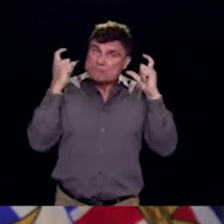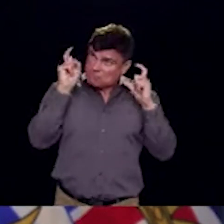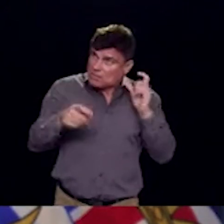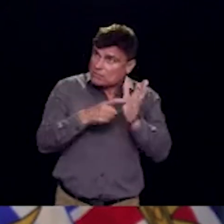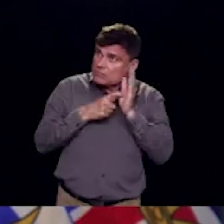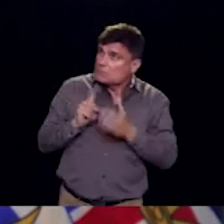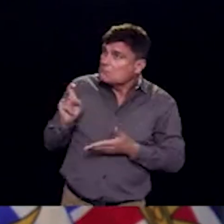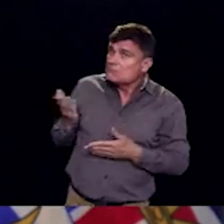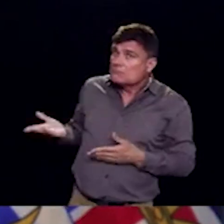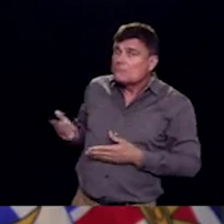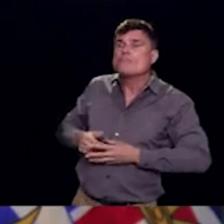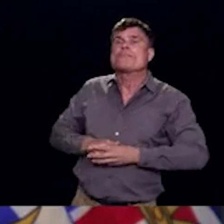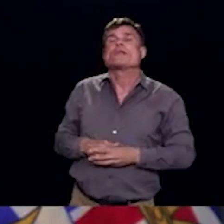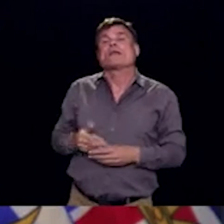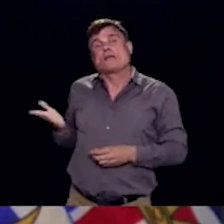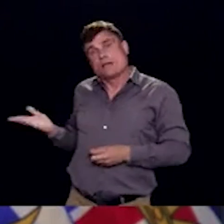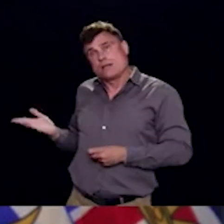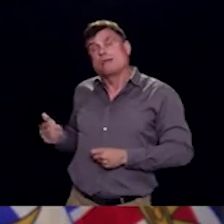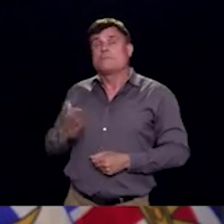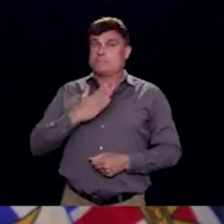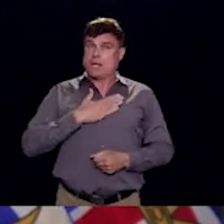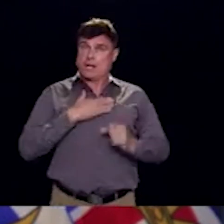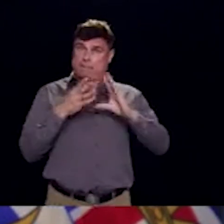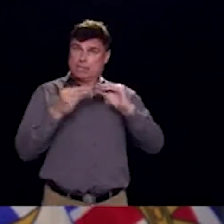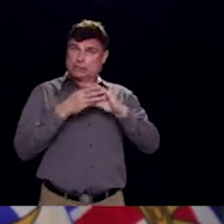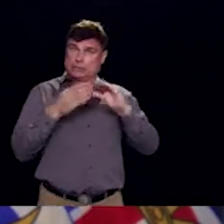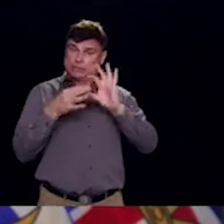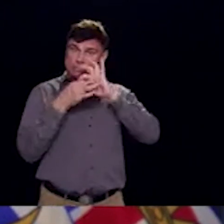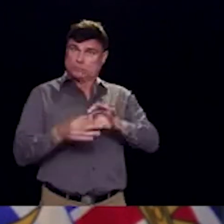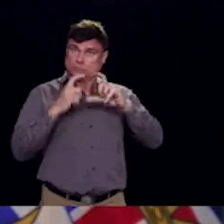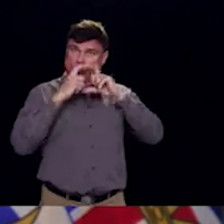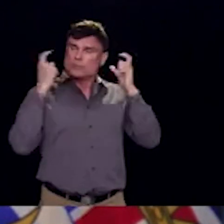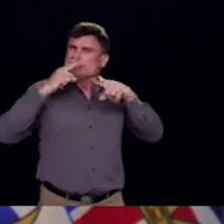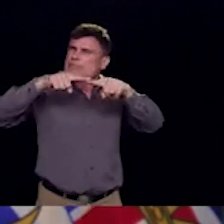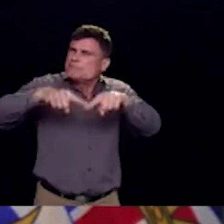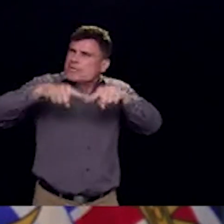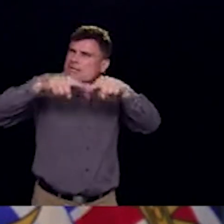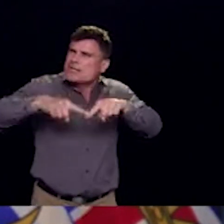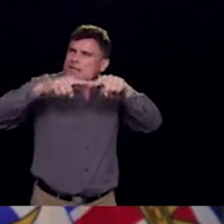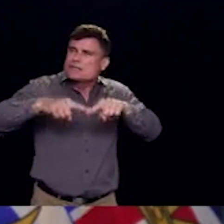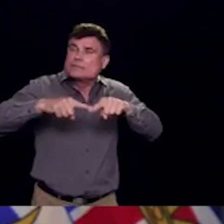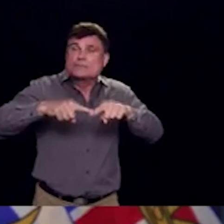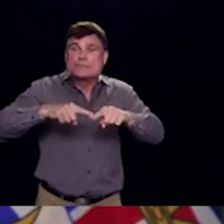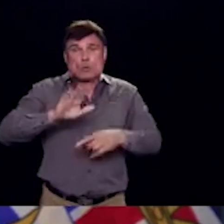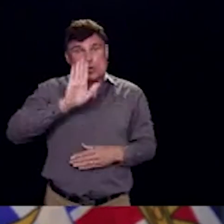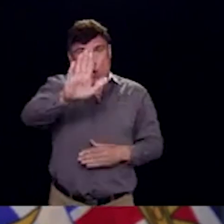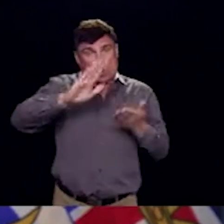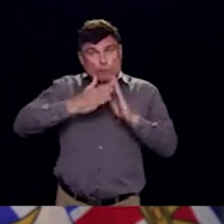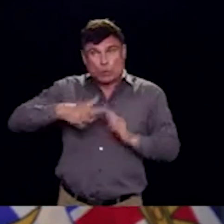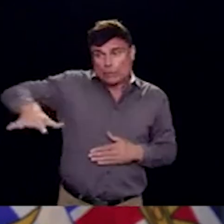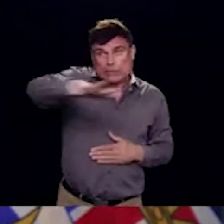your transmission in your community. So I do not believe we're at the point where we need to mandate it, and I don't believe we have been